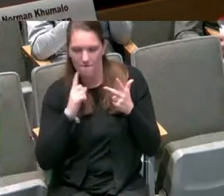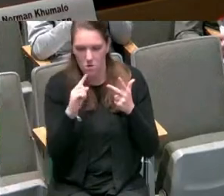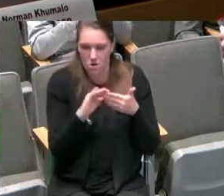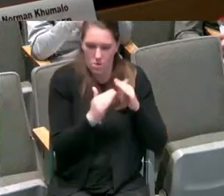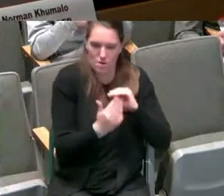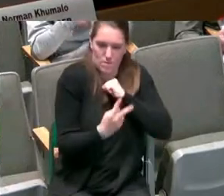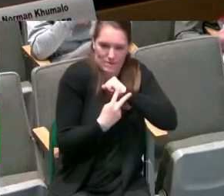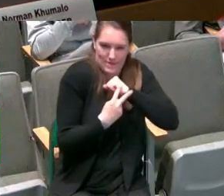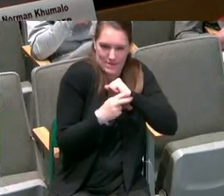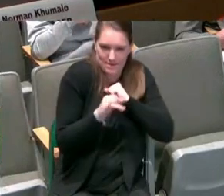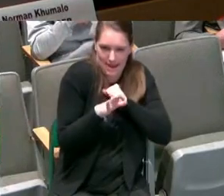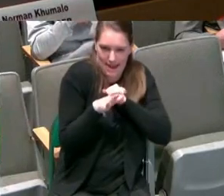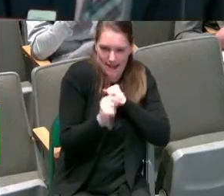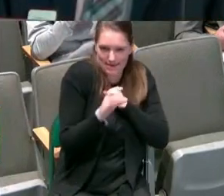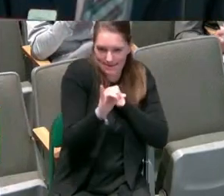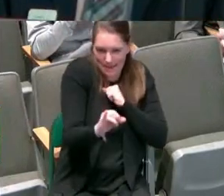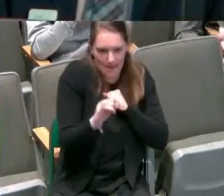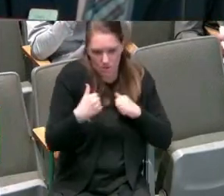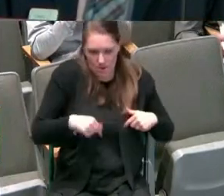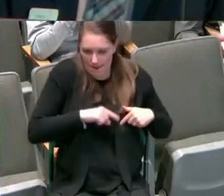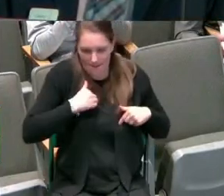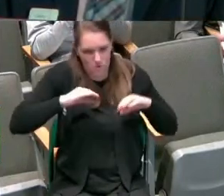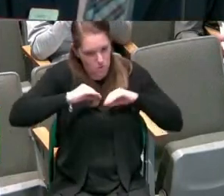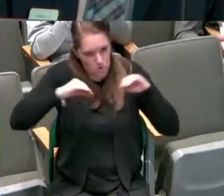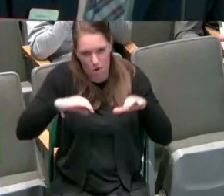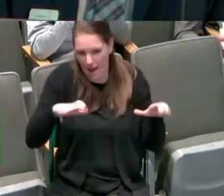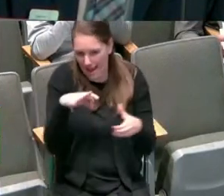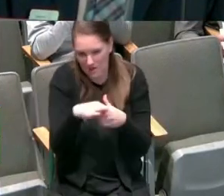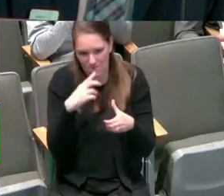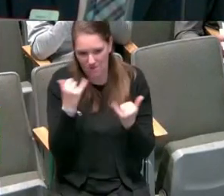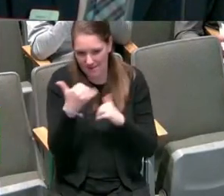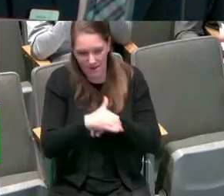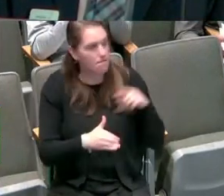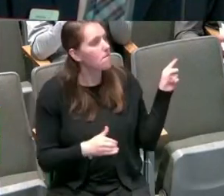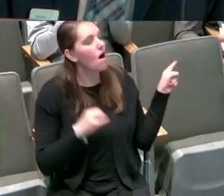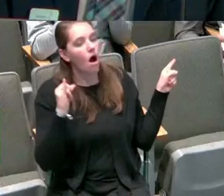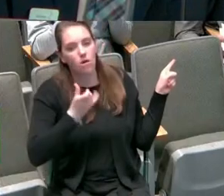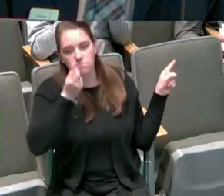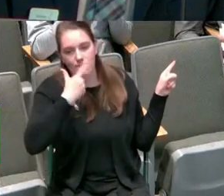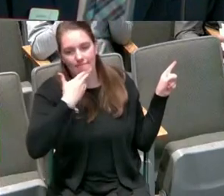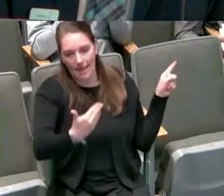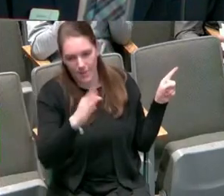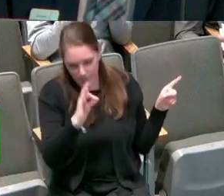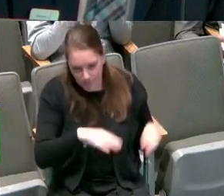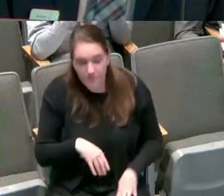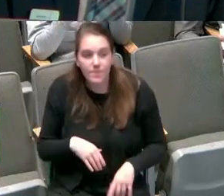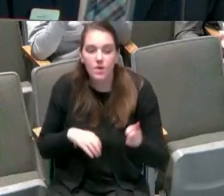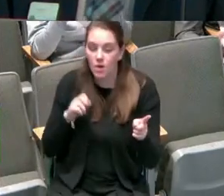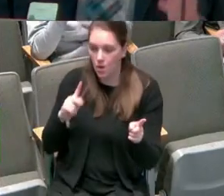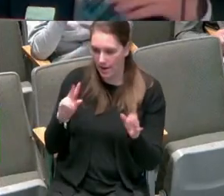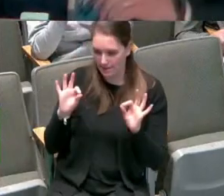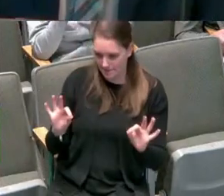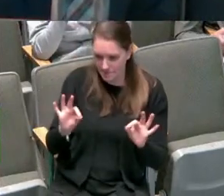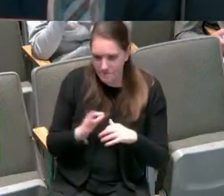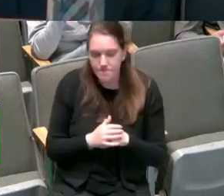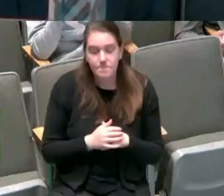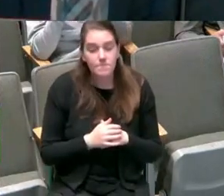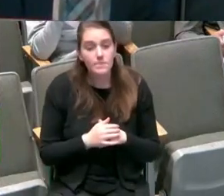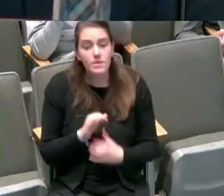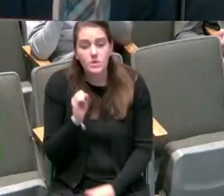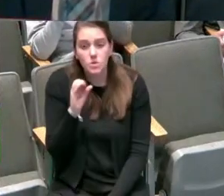thank you okay that okay good so I did want to make sure everyone was all right so we